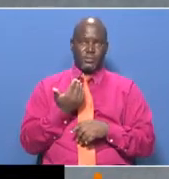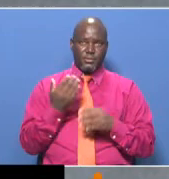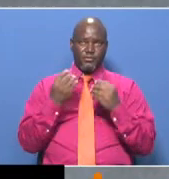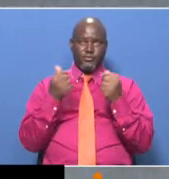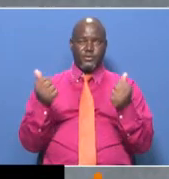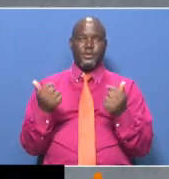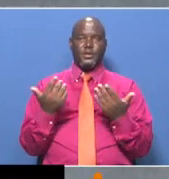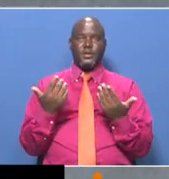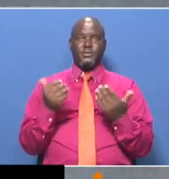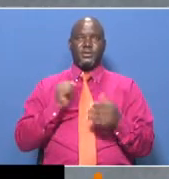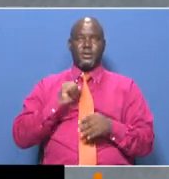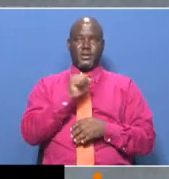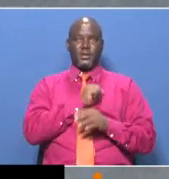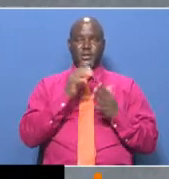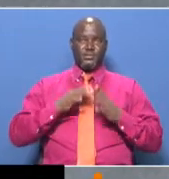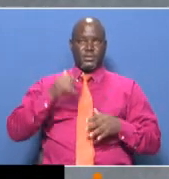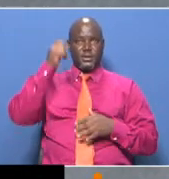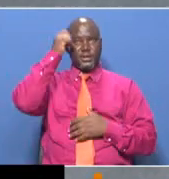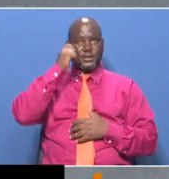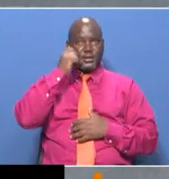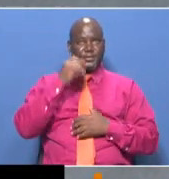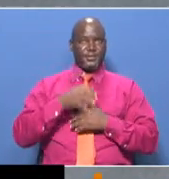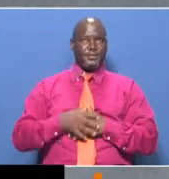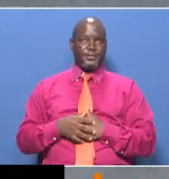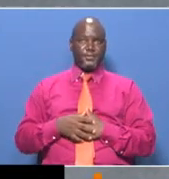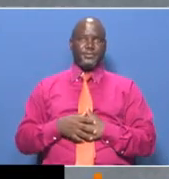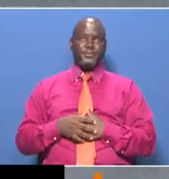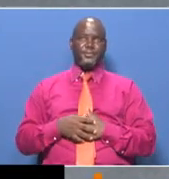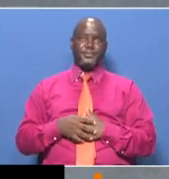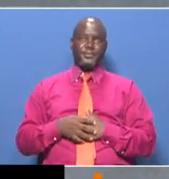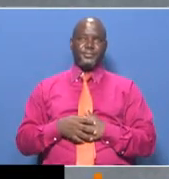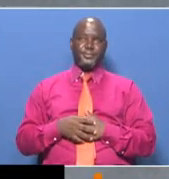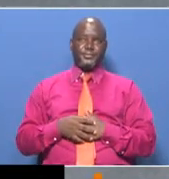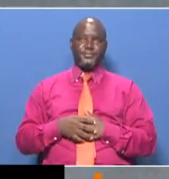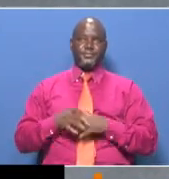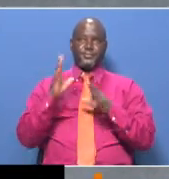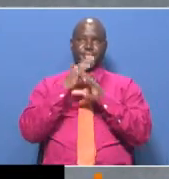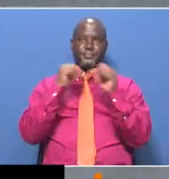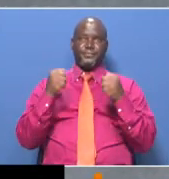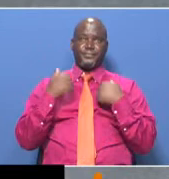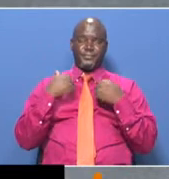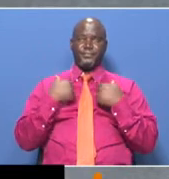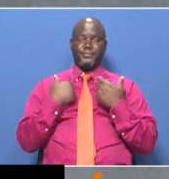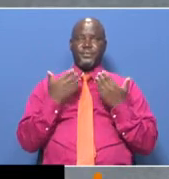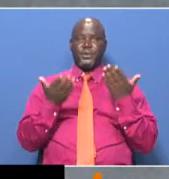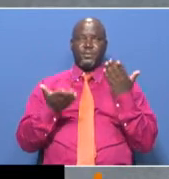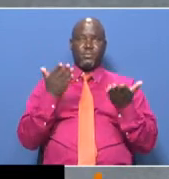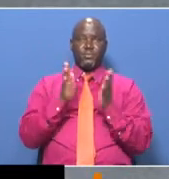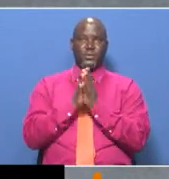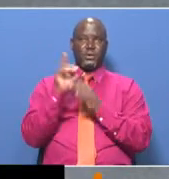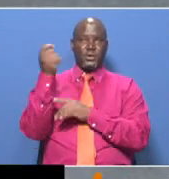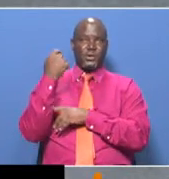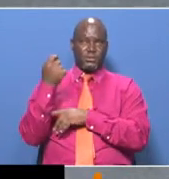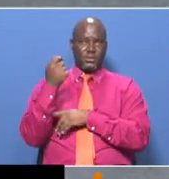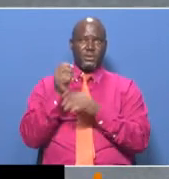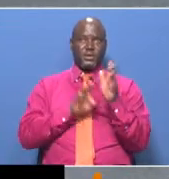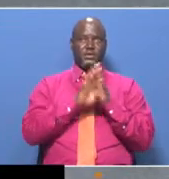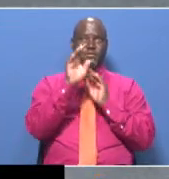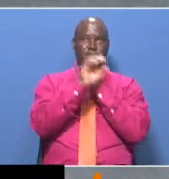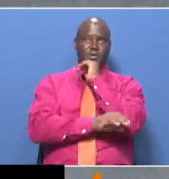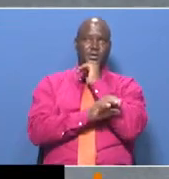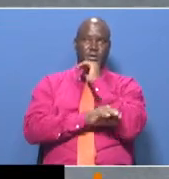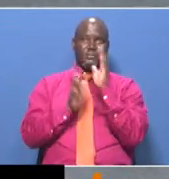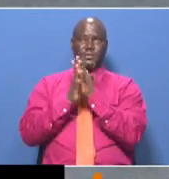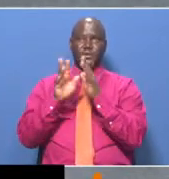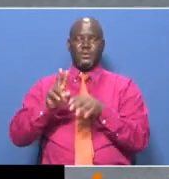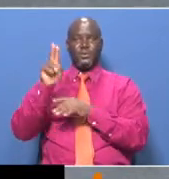address the Senator of Nandi. The President has been comparing Kenya to developed countries such as the